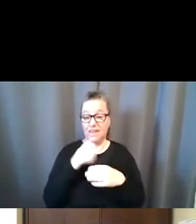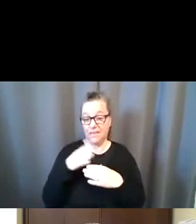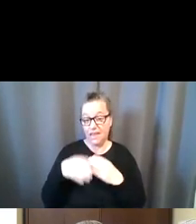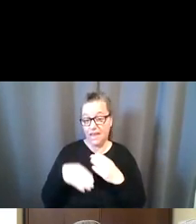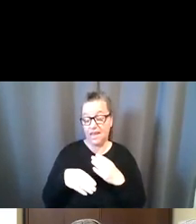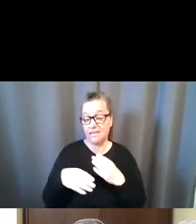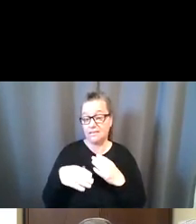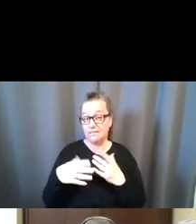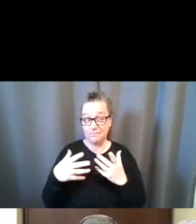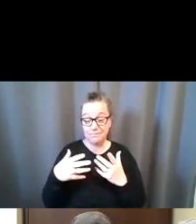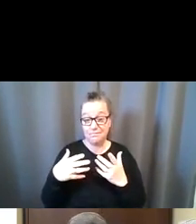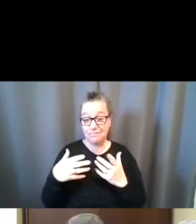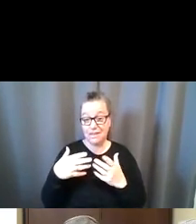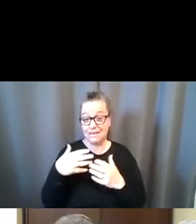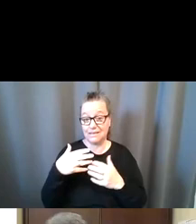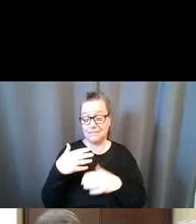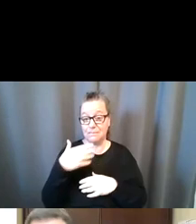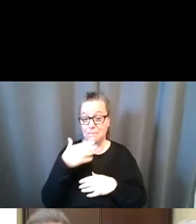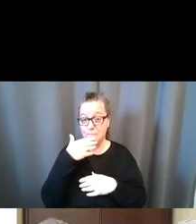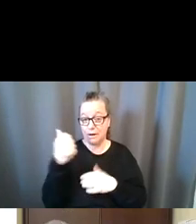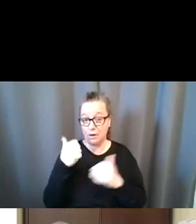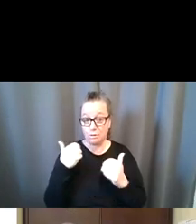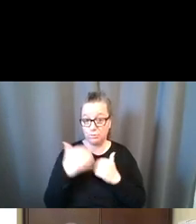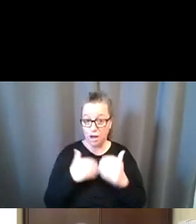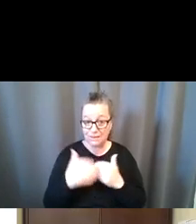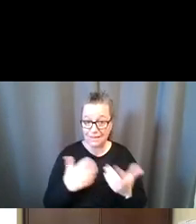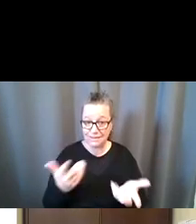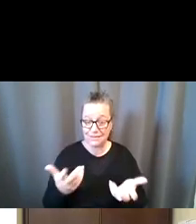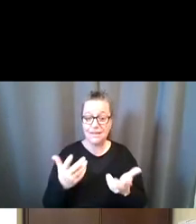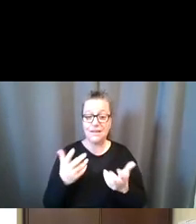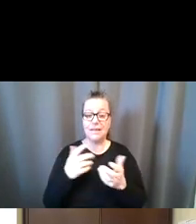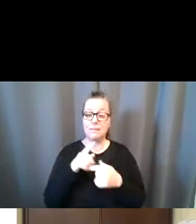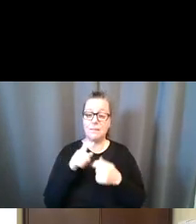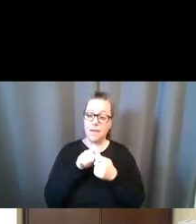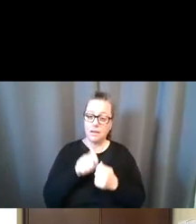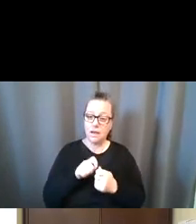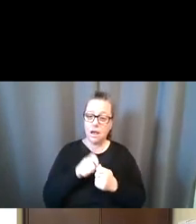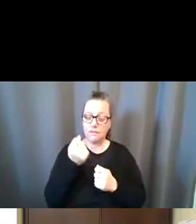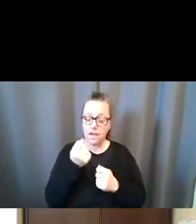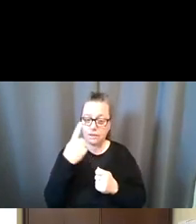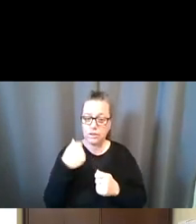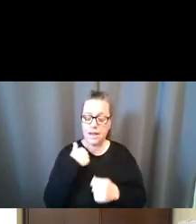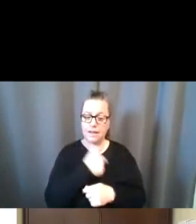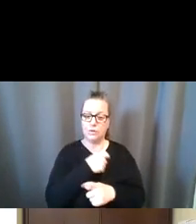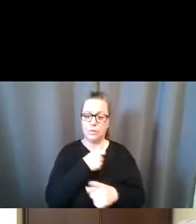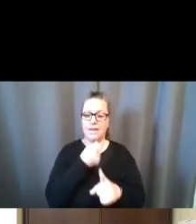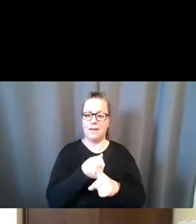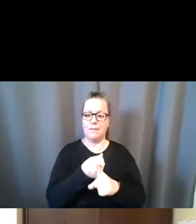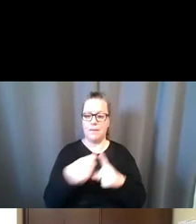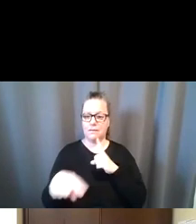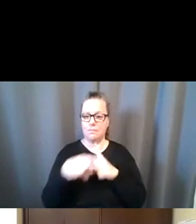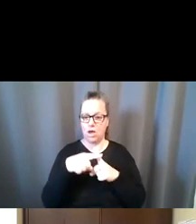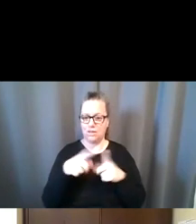better understanding waste and processes. It's about the granularity of understanding so that we can impact it in a positive